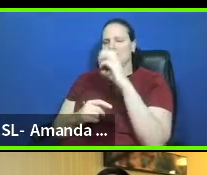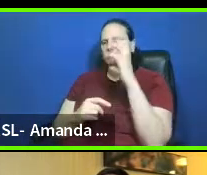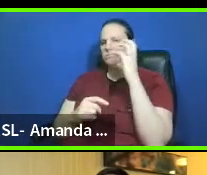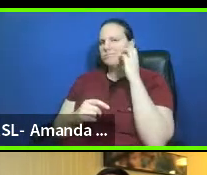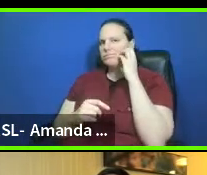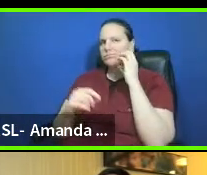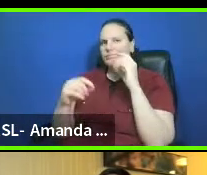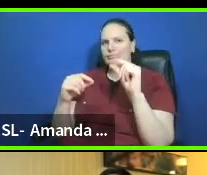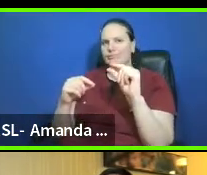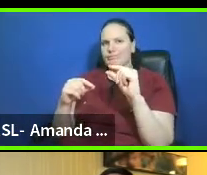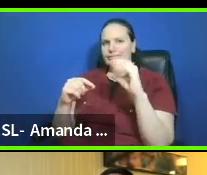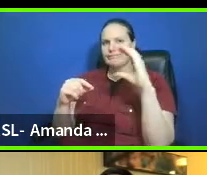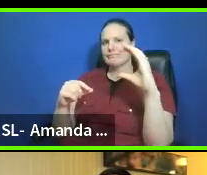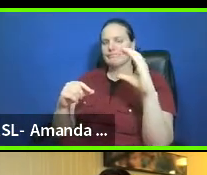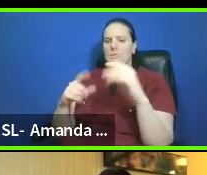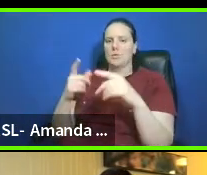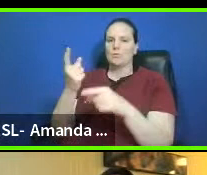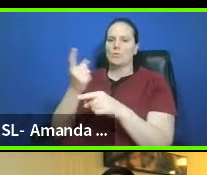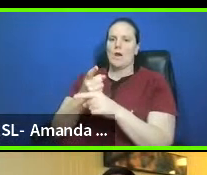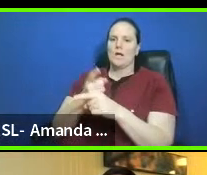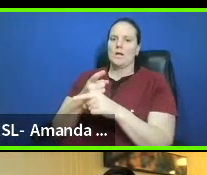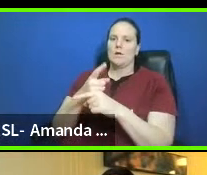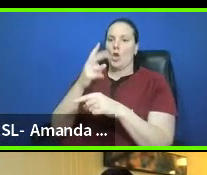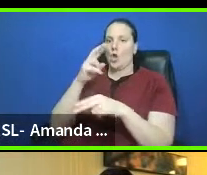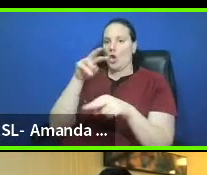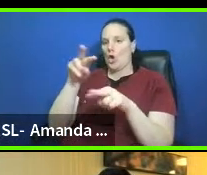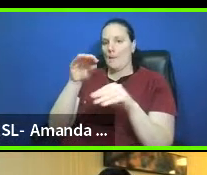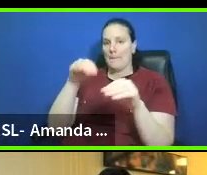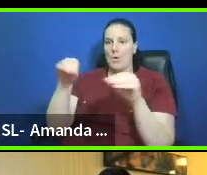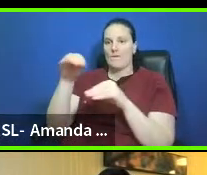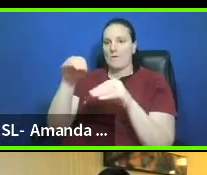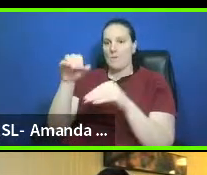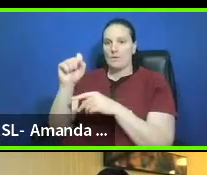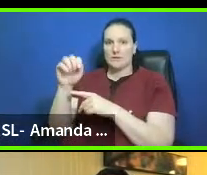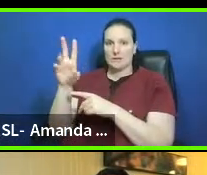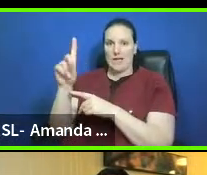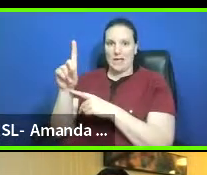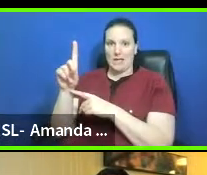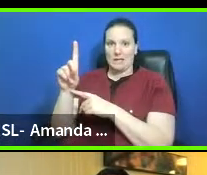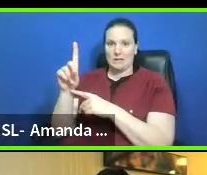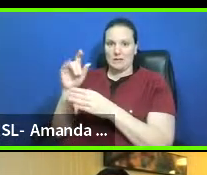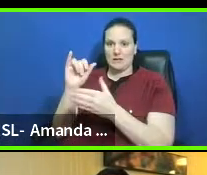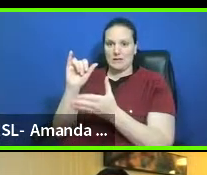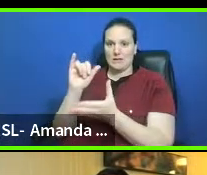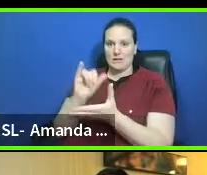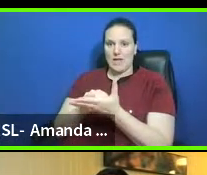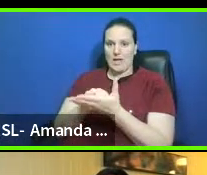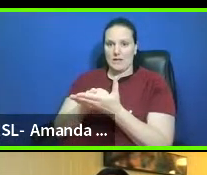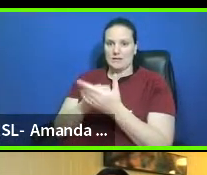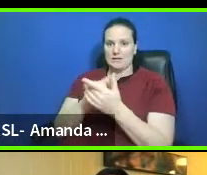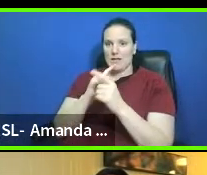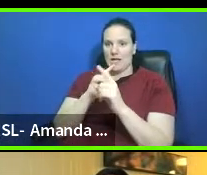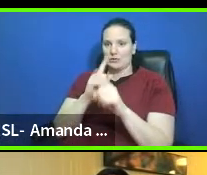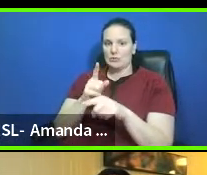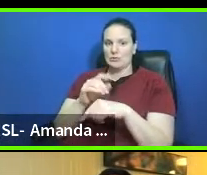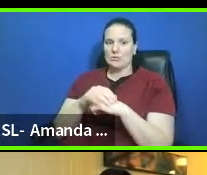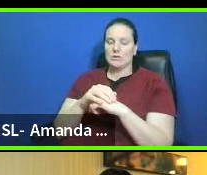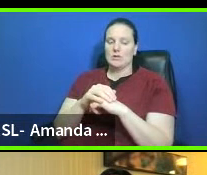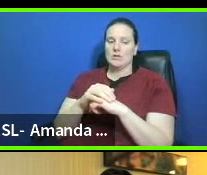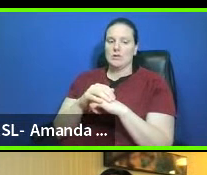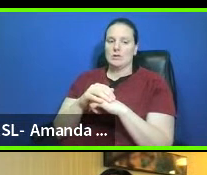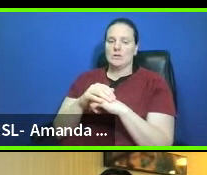yes, you're right. As you look at the movable span, lift span, that is actually